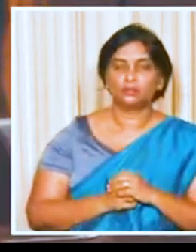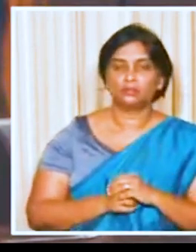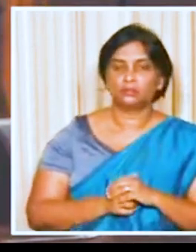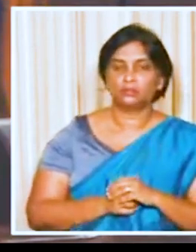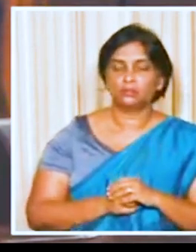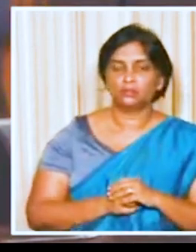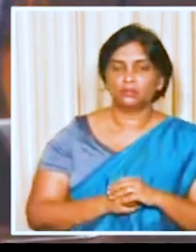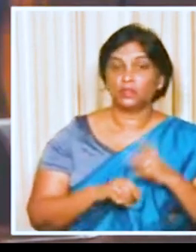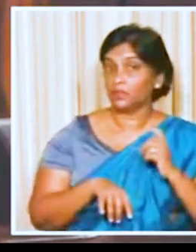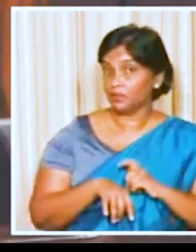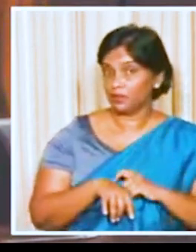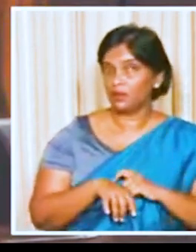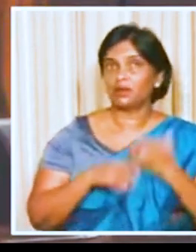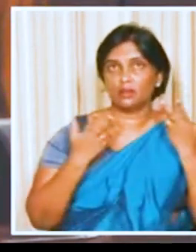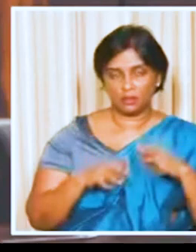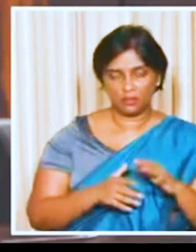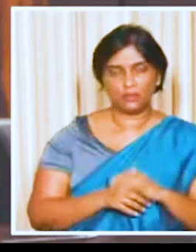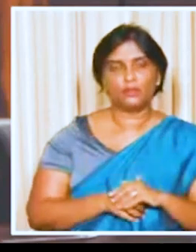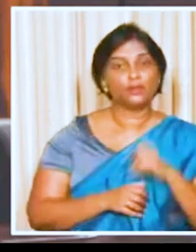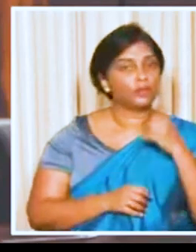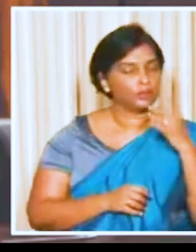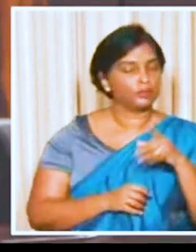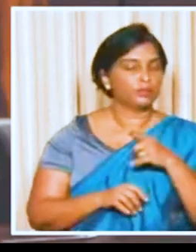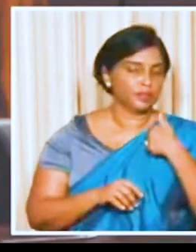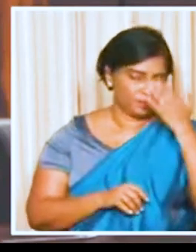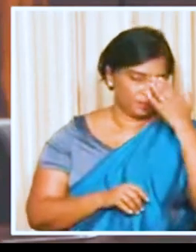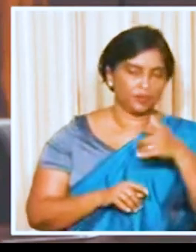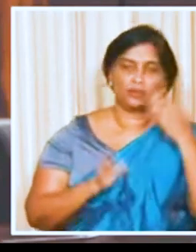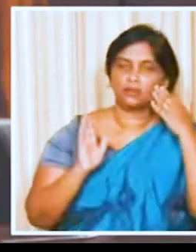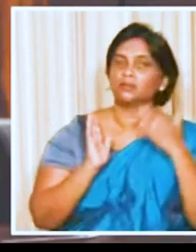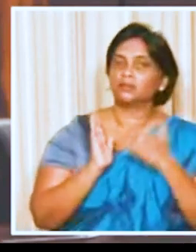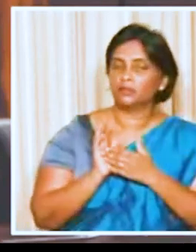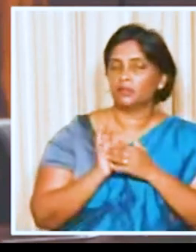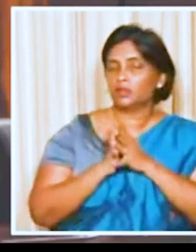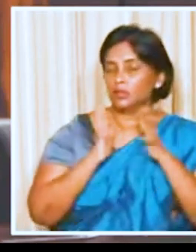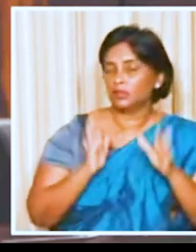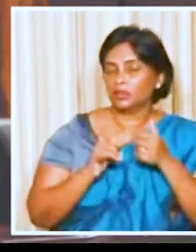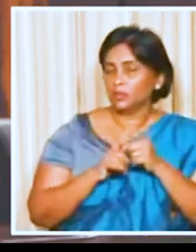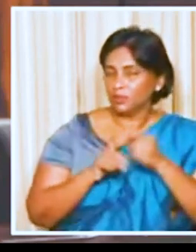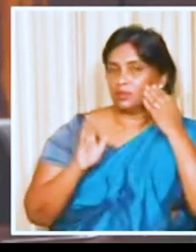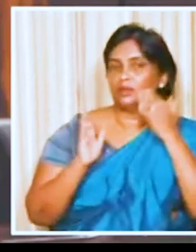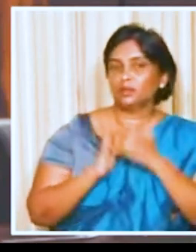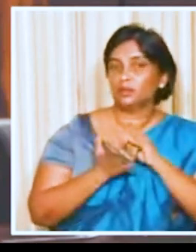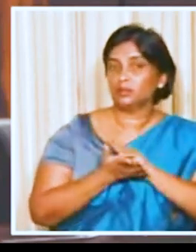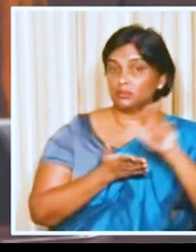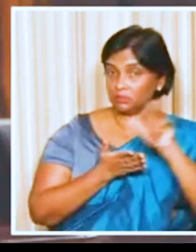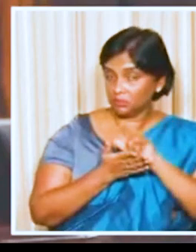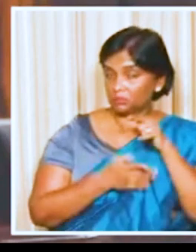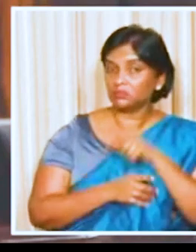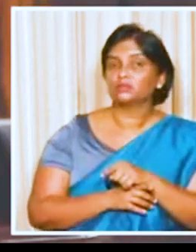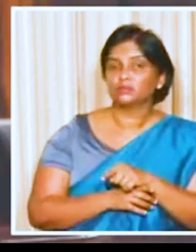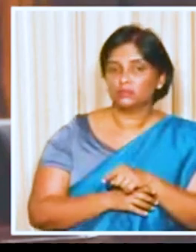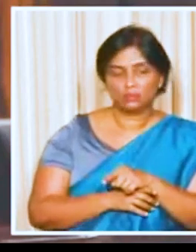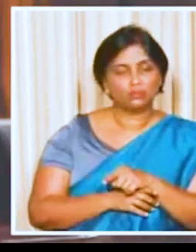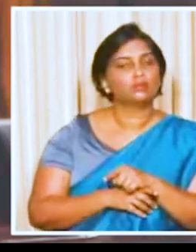up. I'm winding up. So please look into this serious issue. Ports and aviation is a very important aspect. The Trincomalee Harbour also need to be developed. So